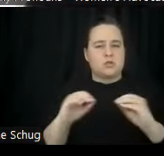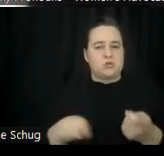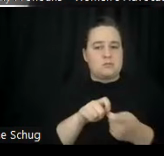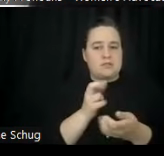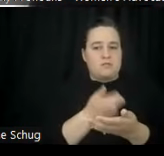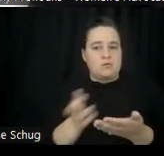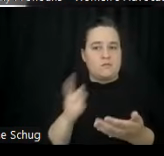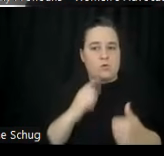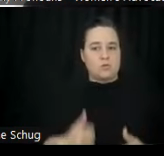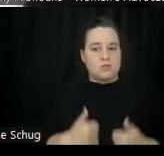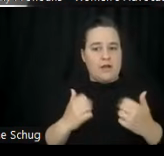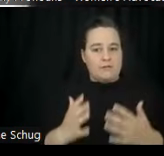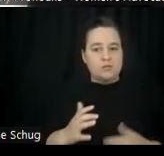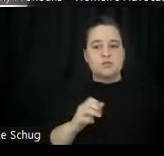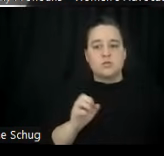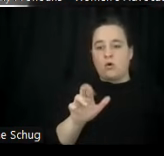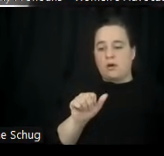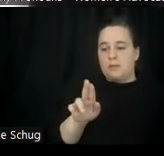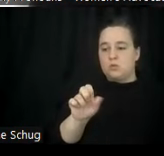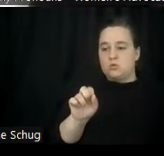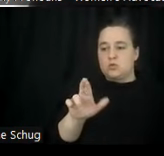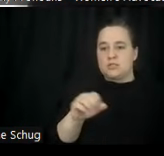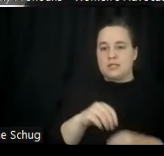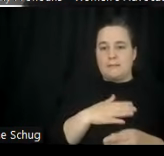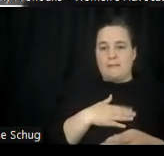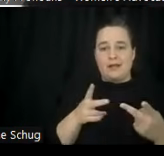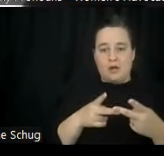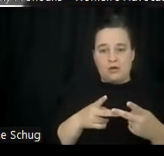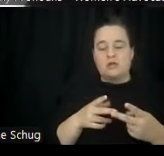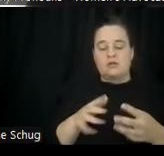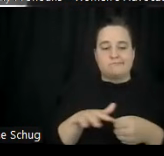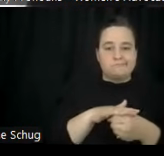for survivors or abusers in my area, specifically for